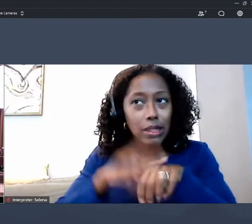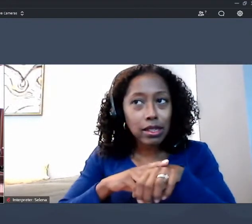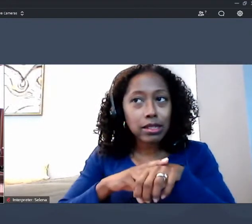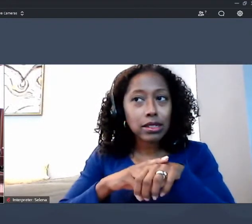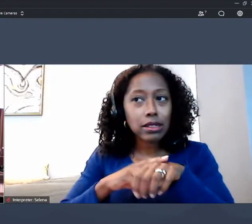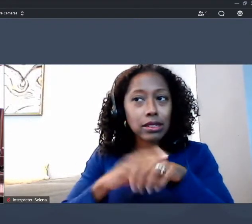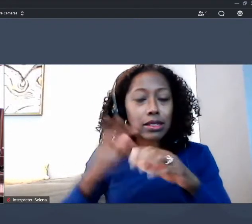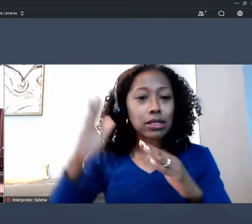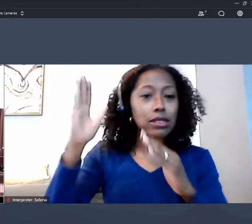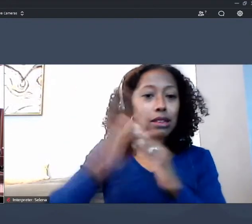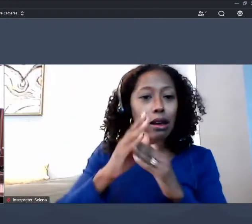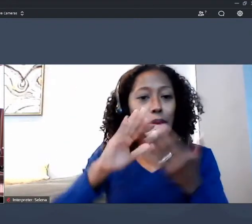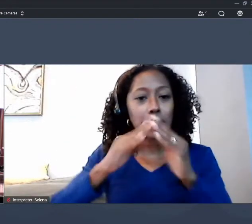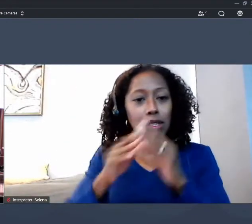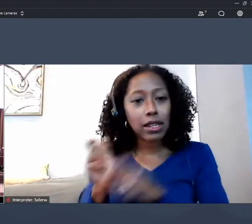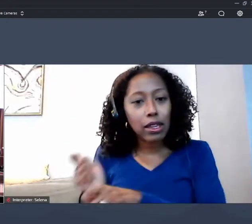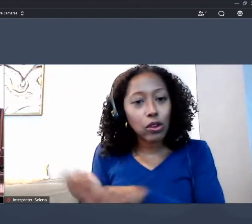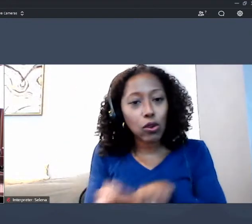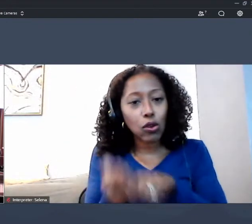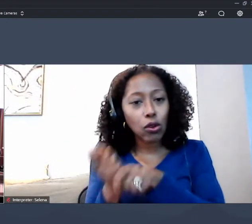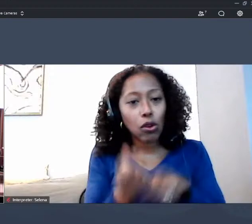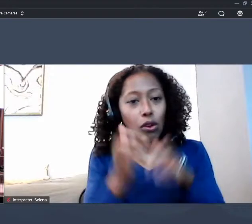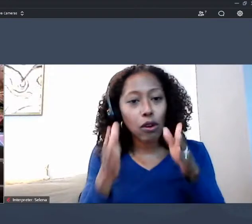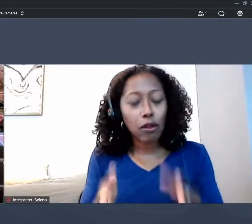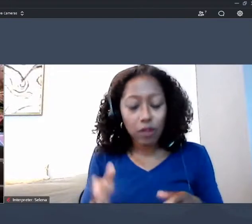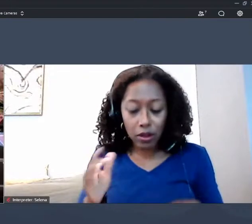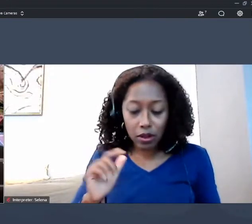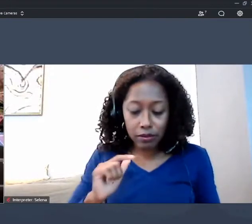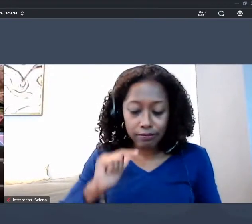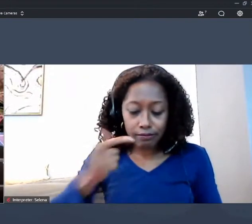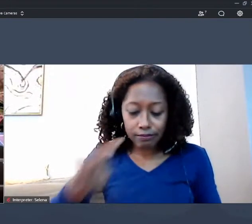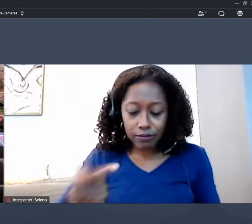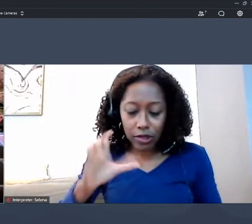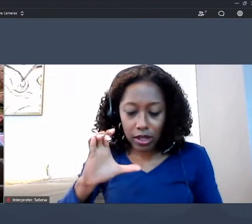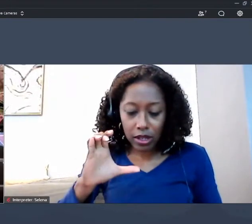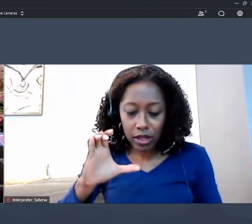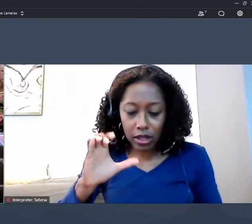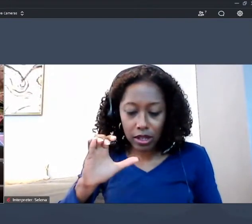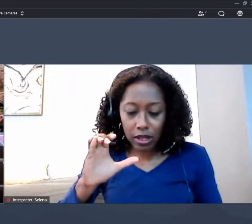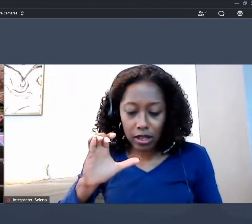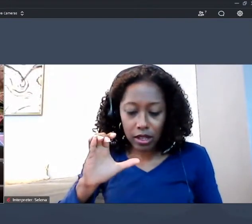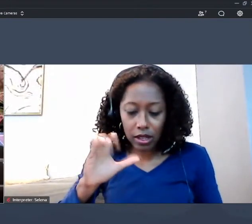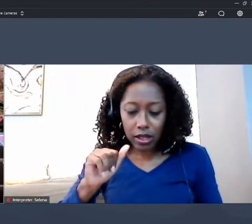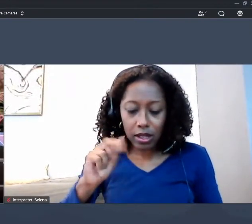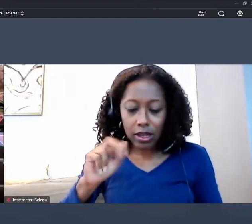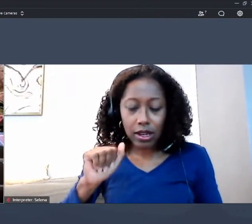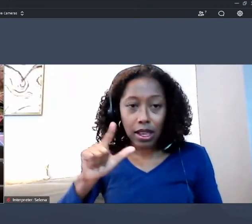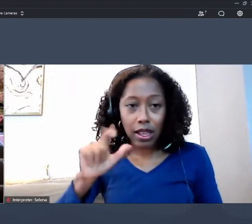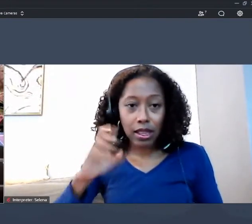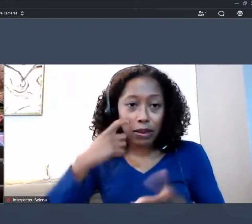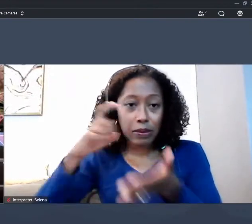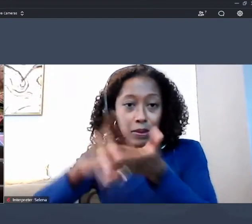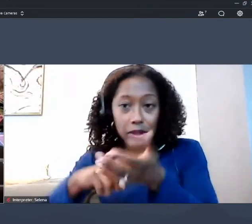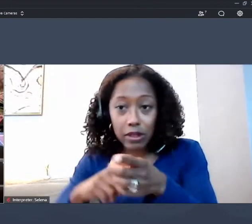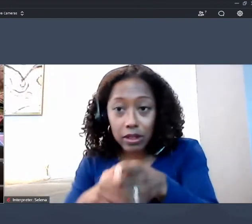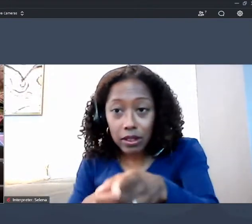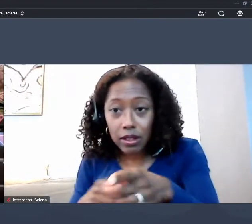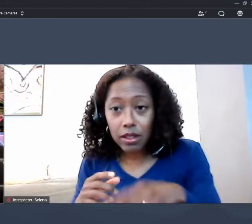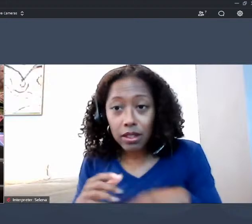by Councilman Canale. Councilman Canale, you're recognized. Thank you, Mr. Chairman. Rachel, I'm sorry you had to